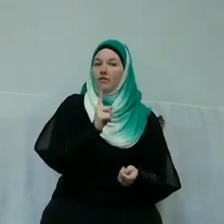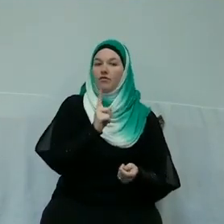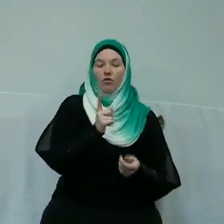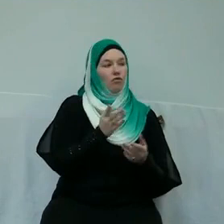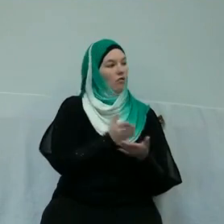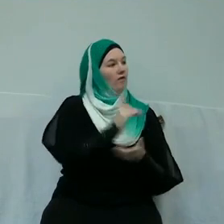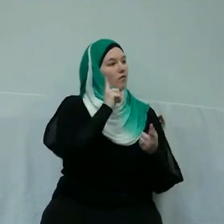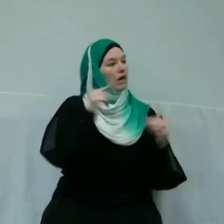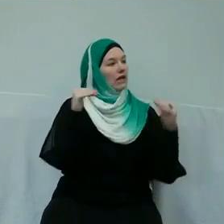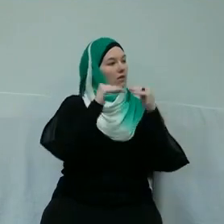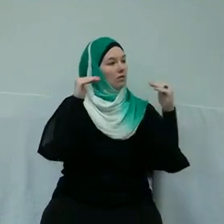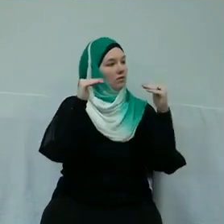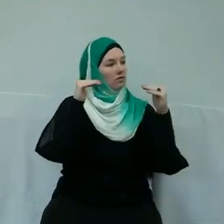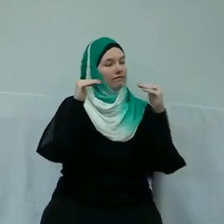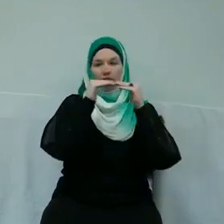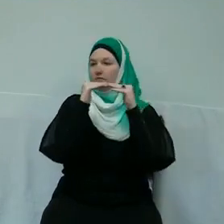equal justice.